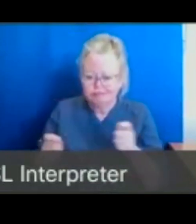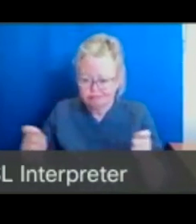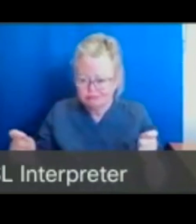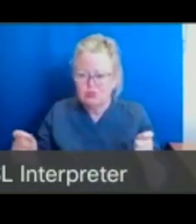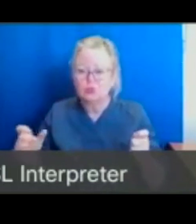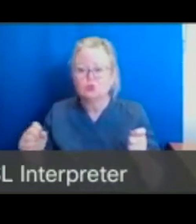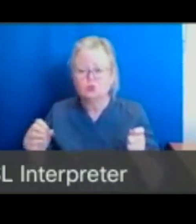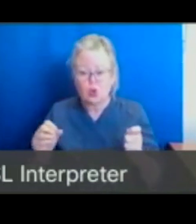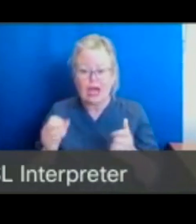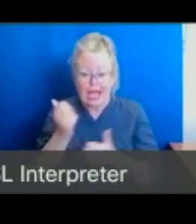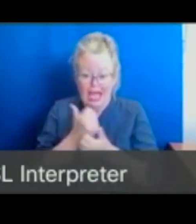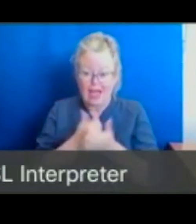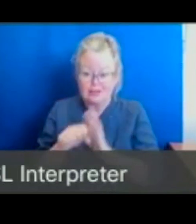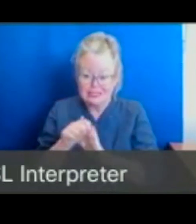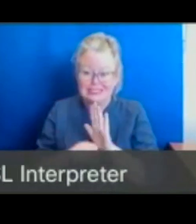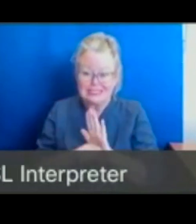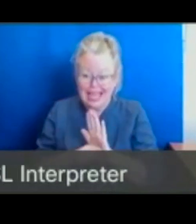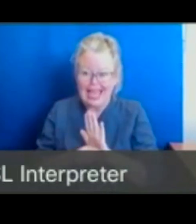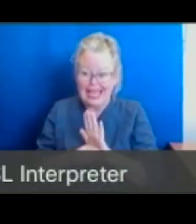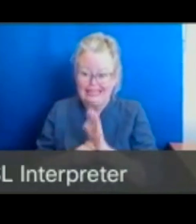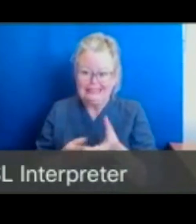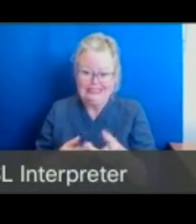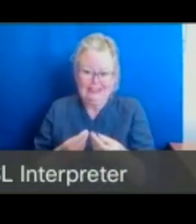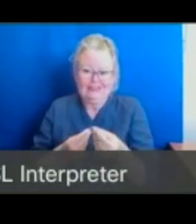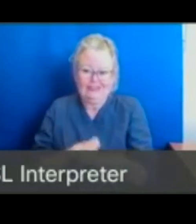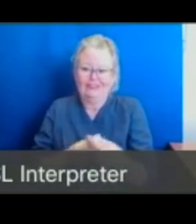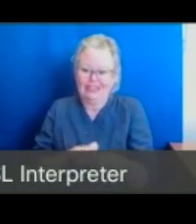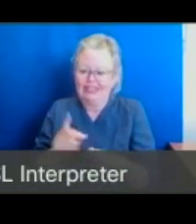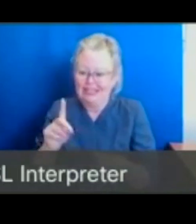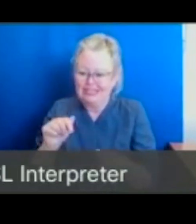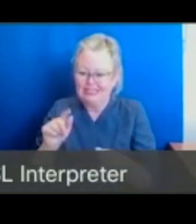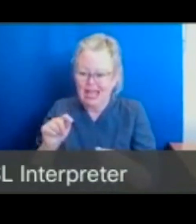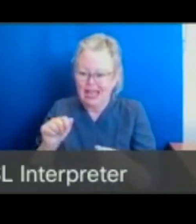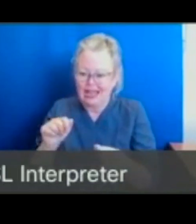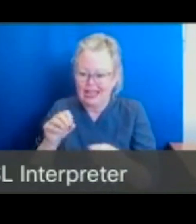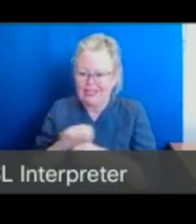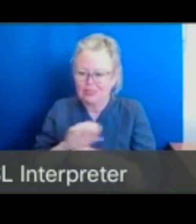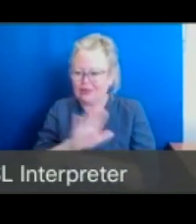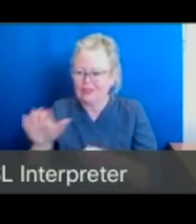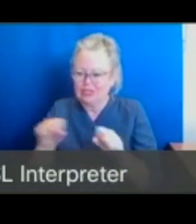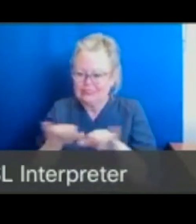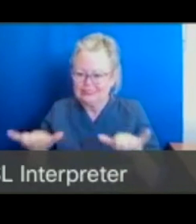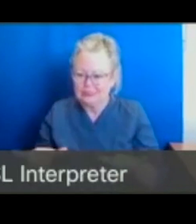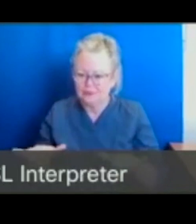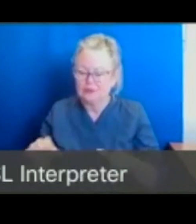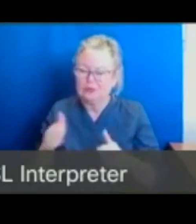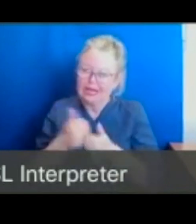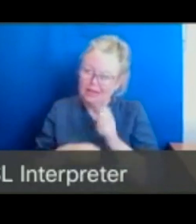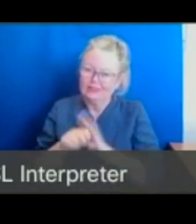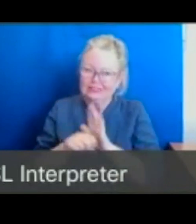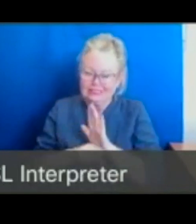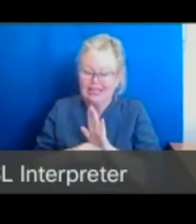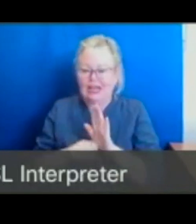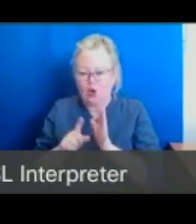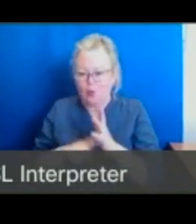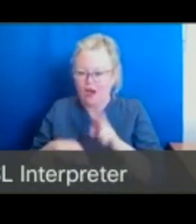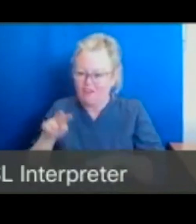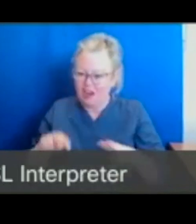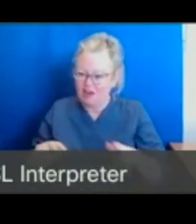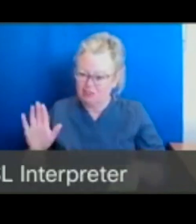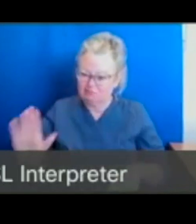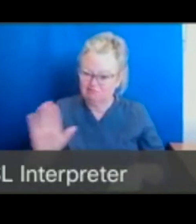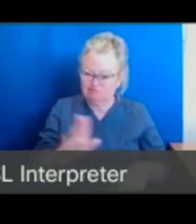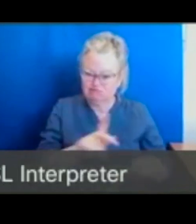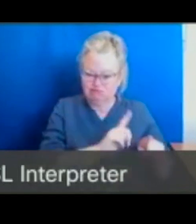constituent data sources into their SLDS. So it varies considerably from state